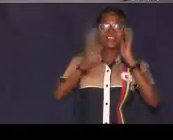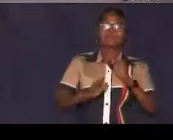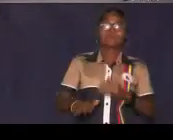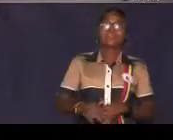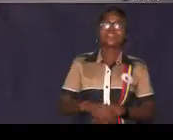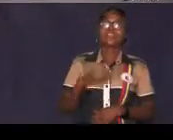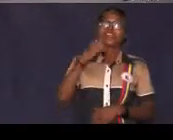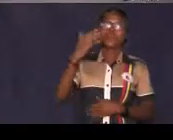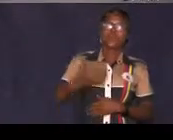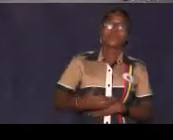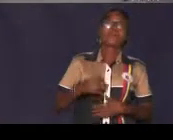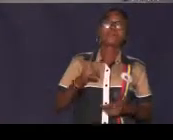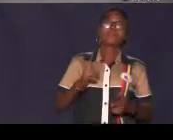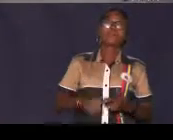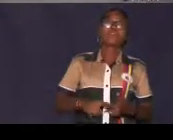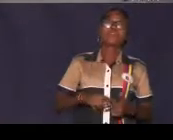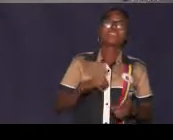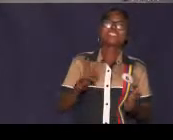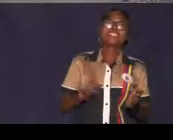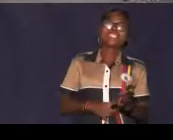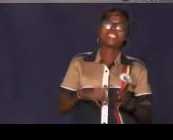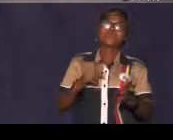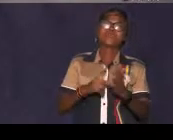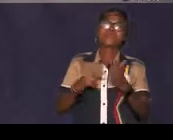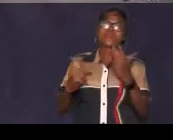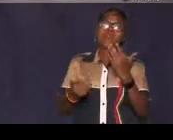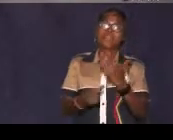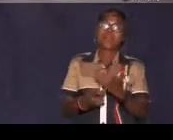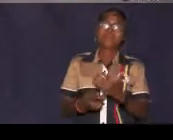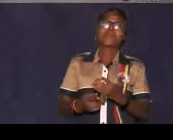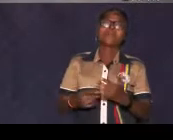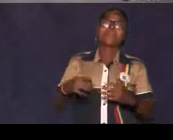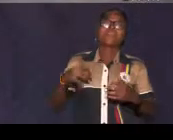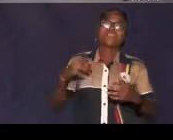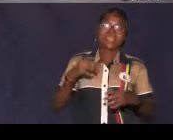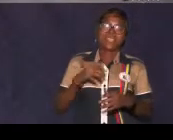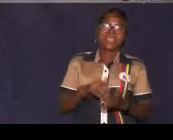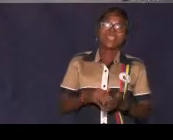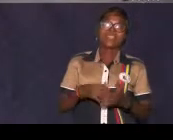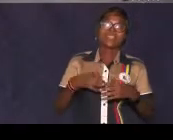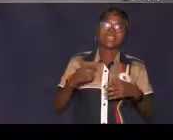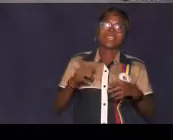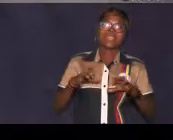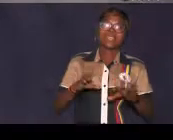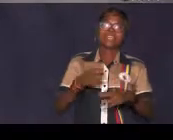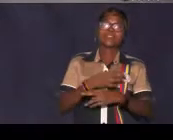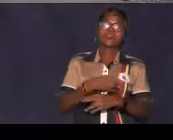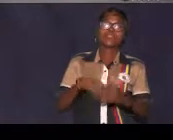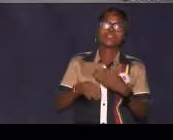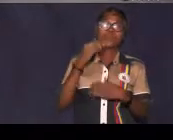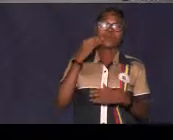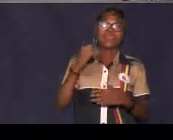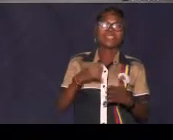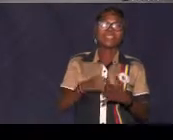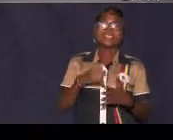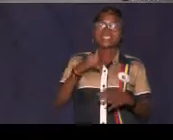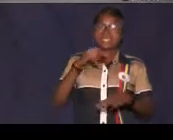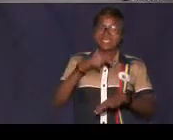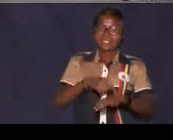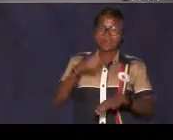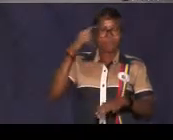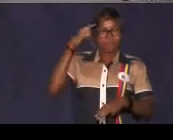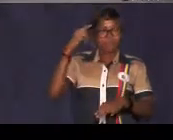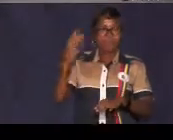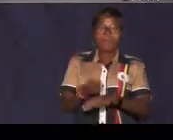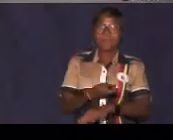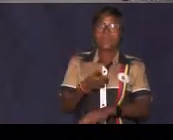Hello, children. You are welcome to this segment of the program, The Classroom in Your Home. It is mathematics time,